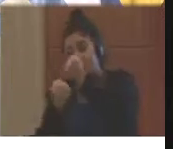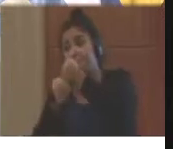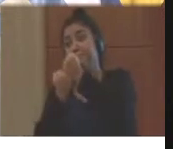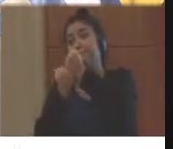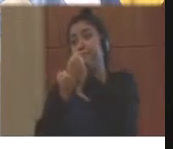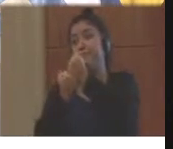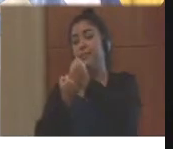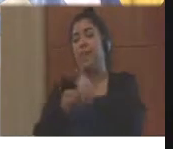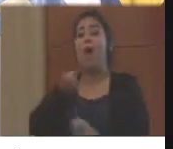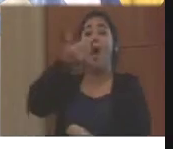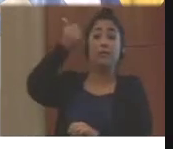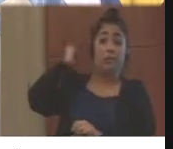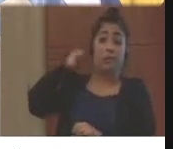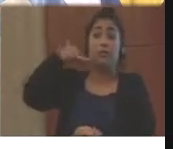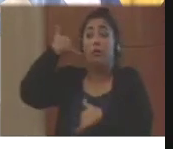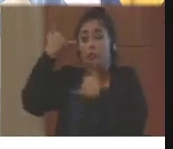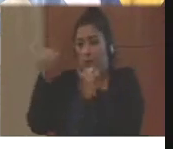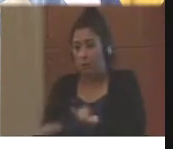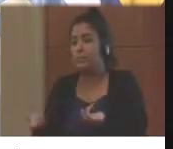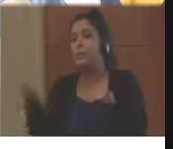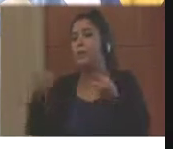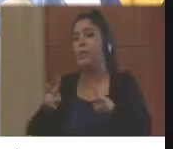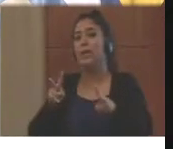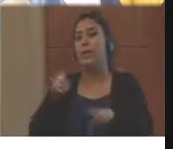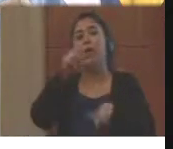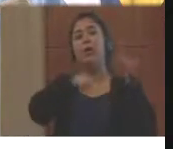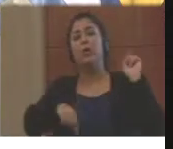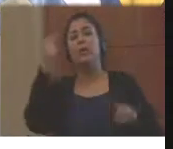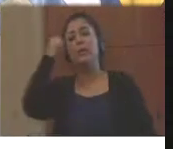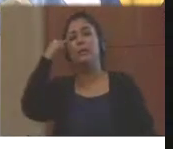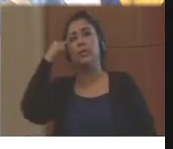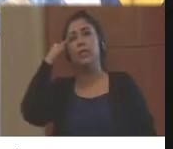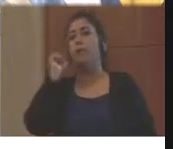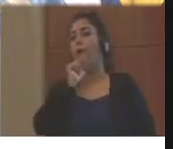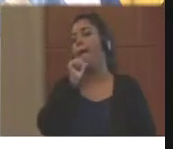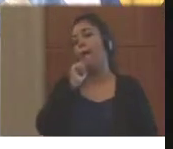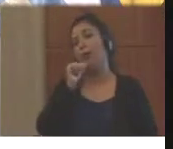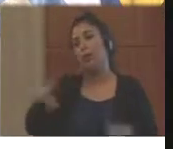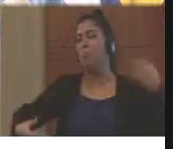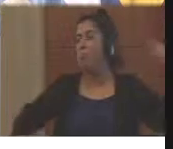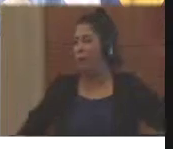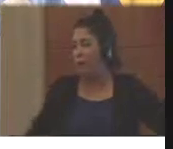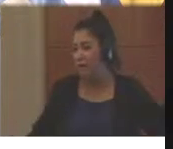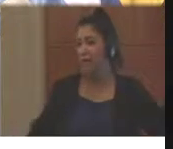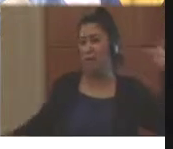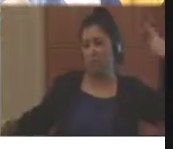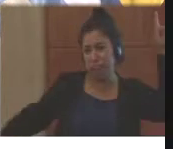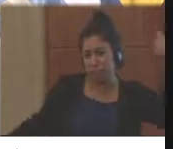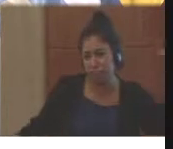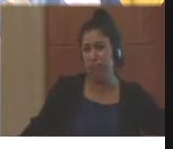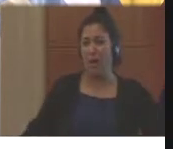And yesterday, several people mentioned the lack of political will, and I share that opinion.